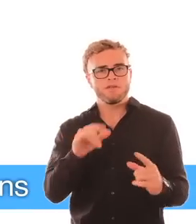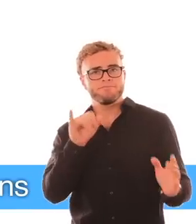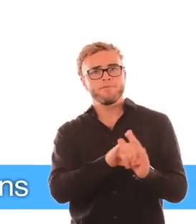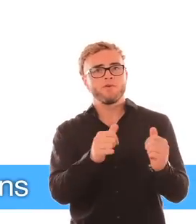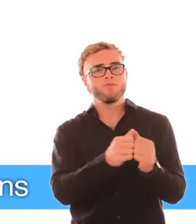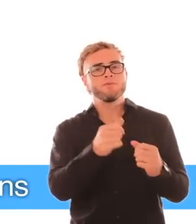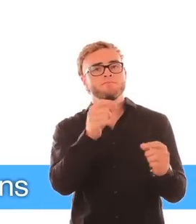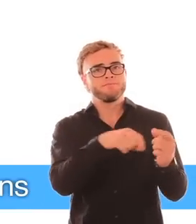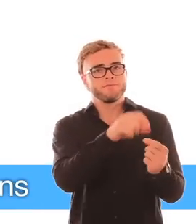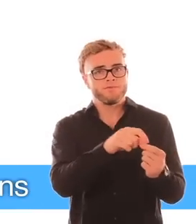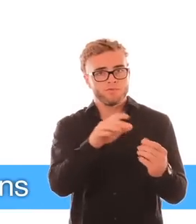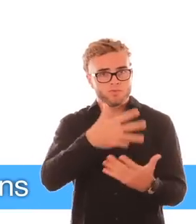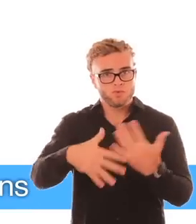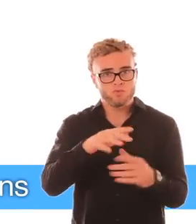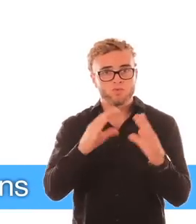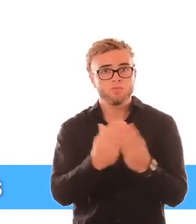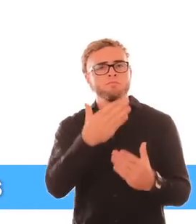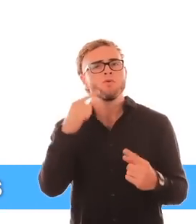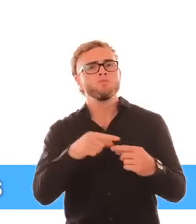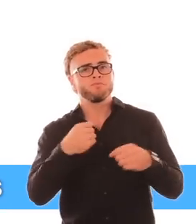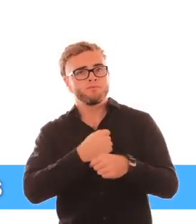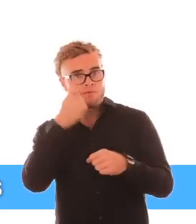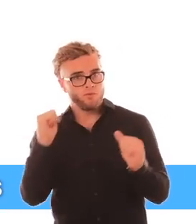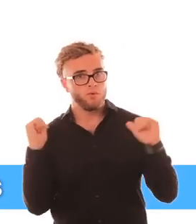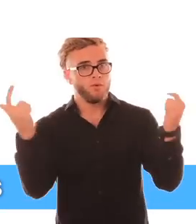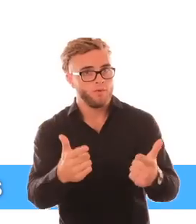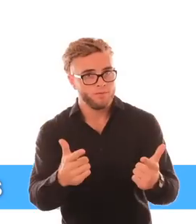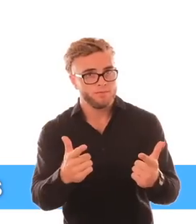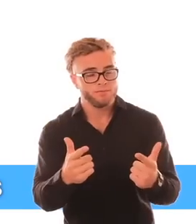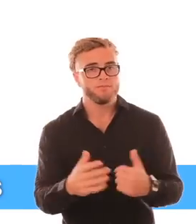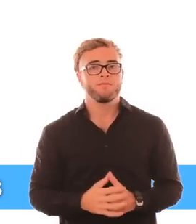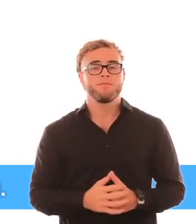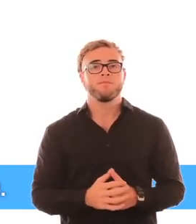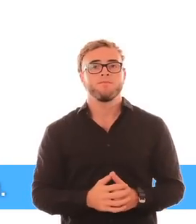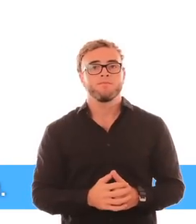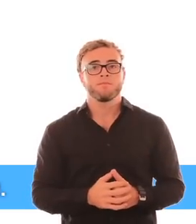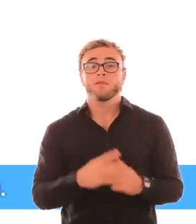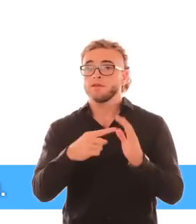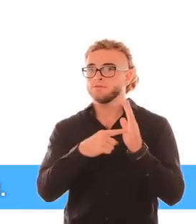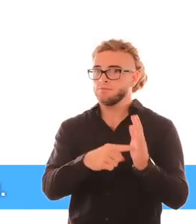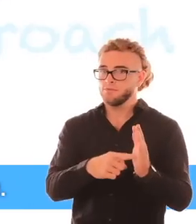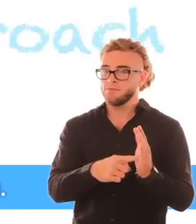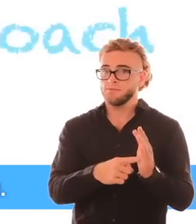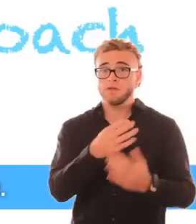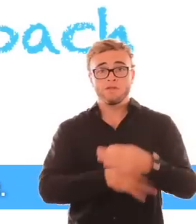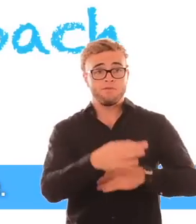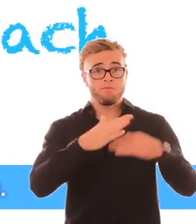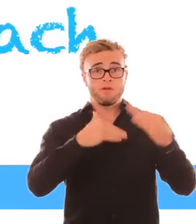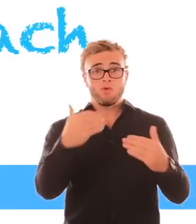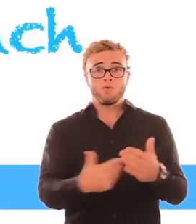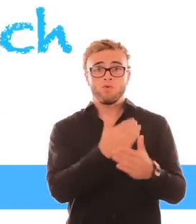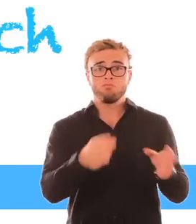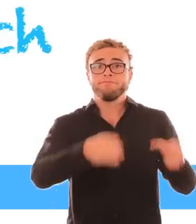Instead of creating isolated policies and actions to serve different social groups, it promotes an integrated approach that can benefit everyone.